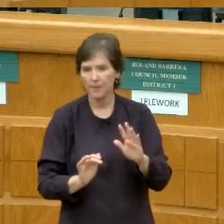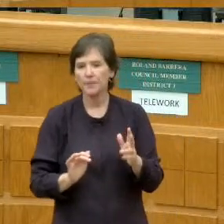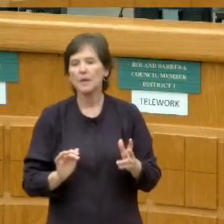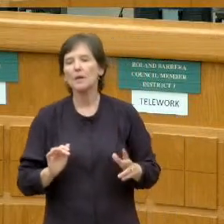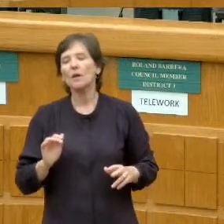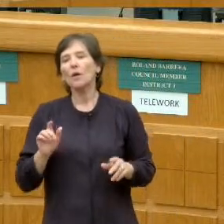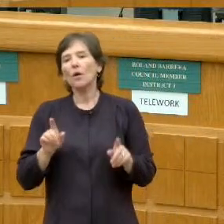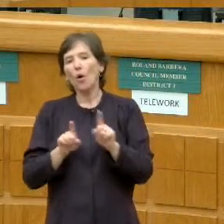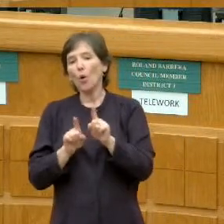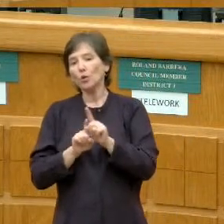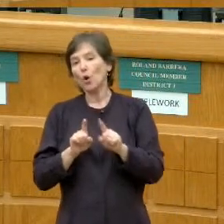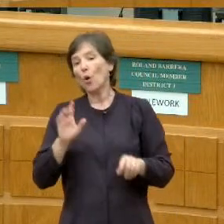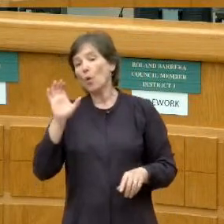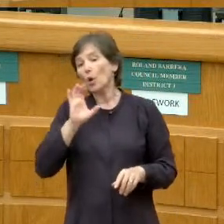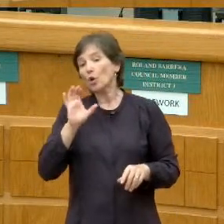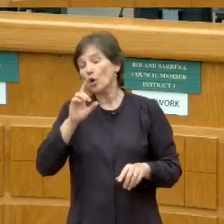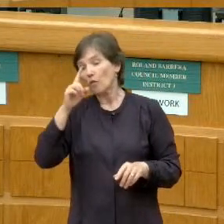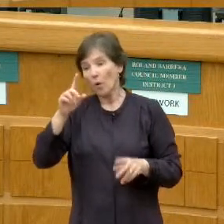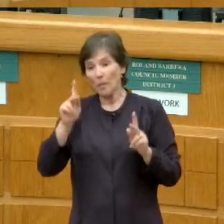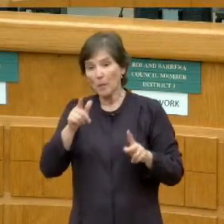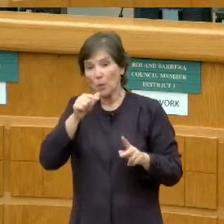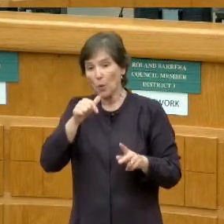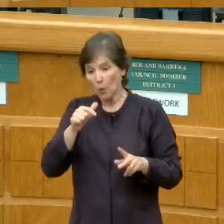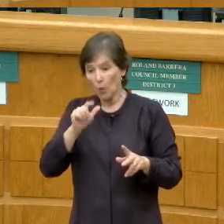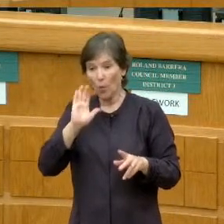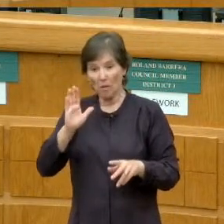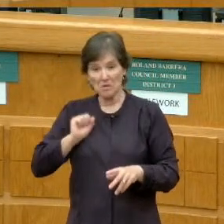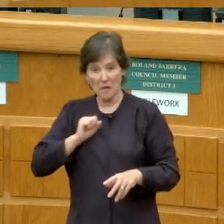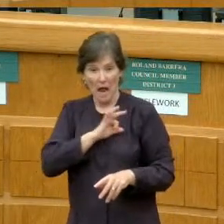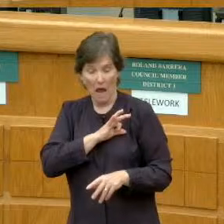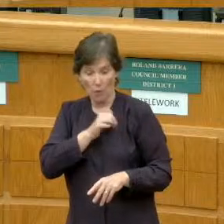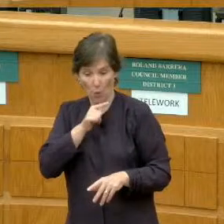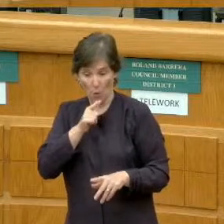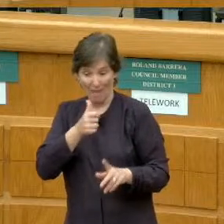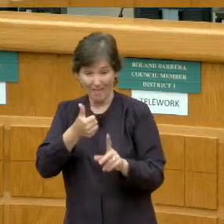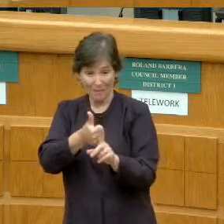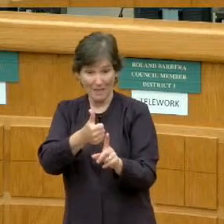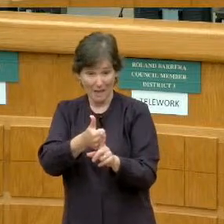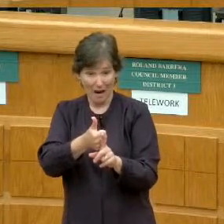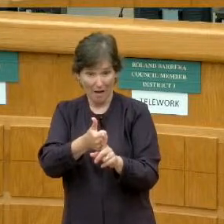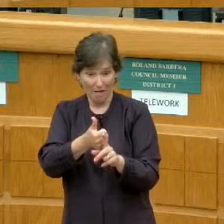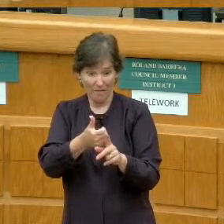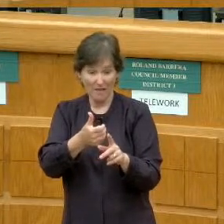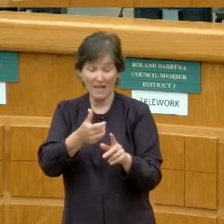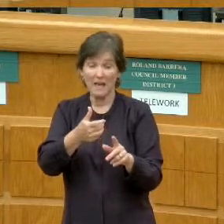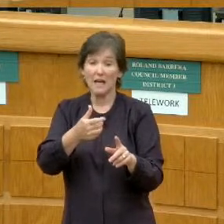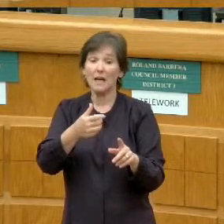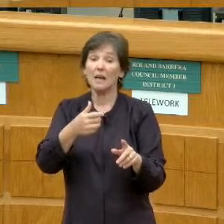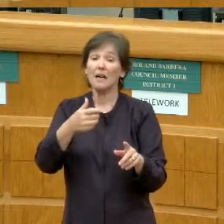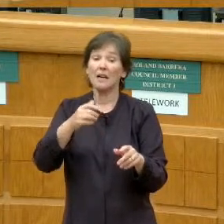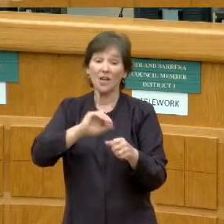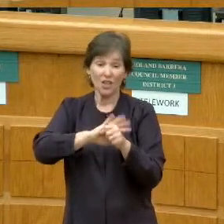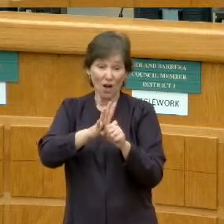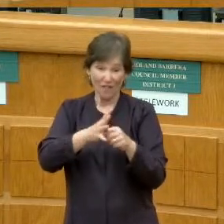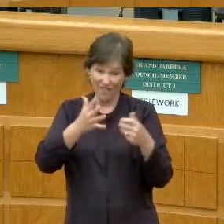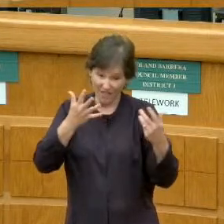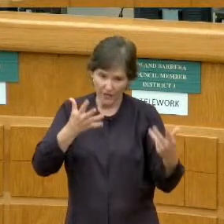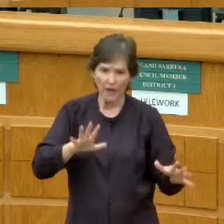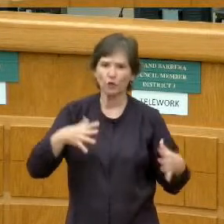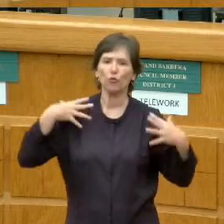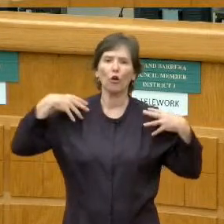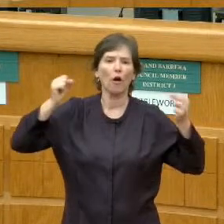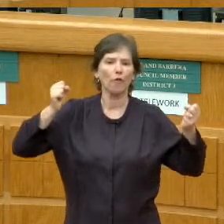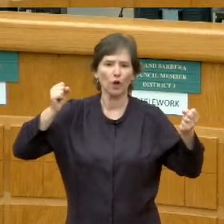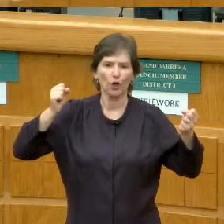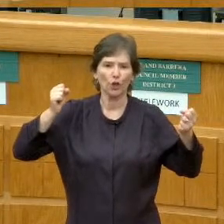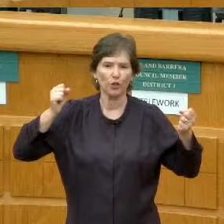need technicians. And something you might think is also interesting is that we're looking for people to staff this who have already had